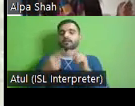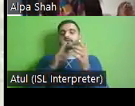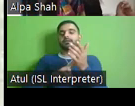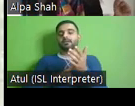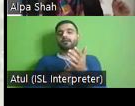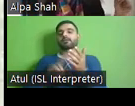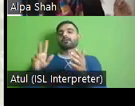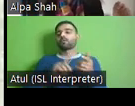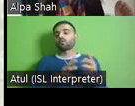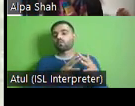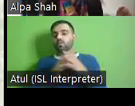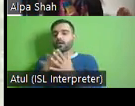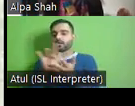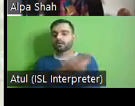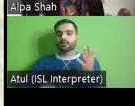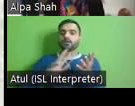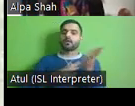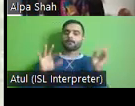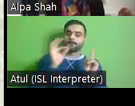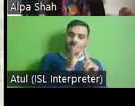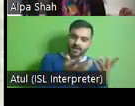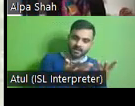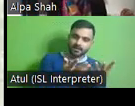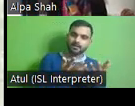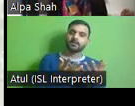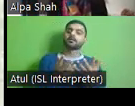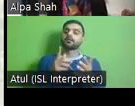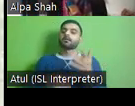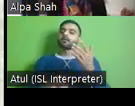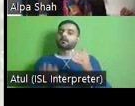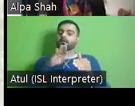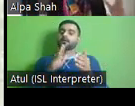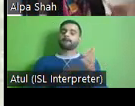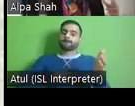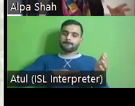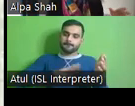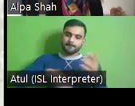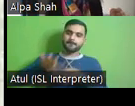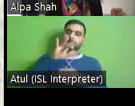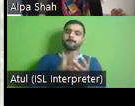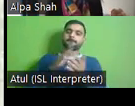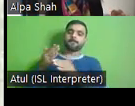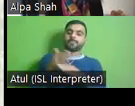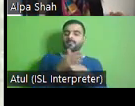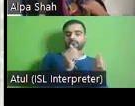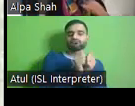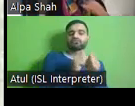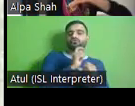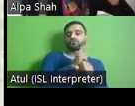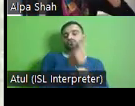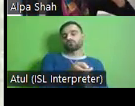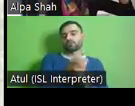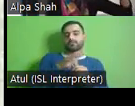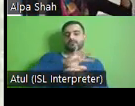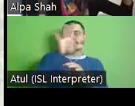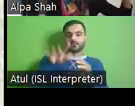the West, touches on some parts of Madhya Pradesh, adjacent hilly parts of Maharashtra, and the shared corner with Southern Gujarat. So